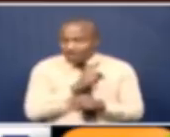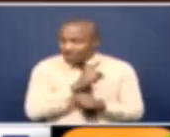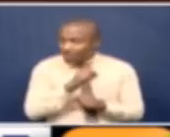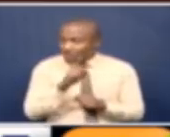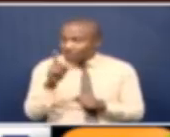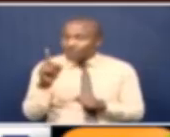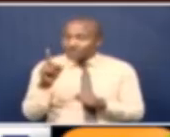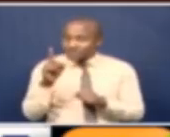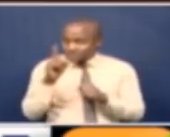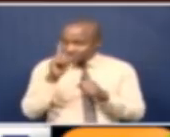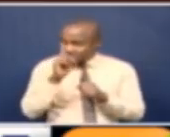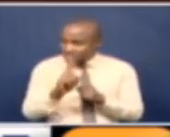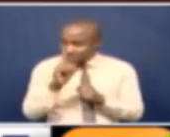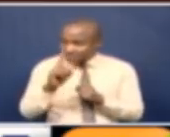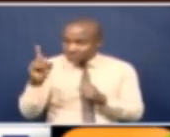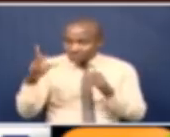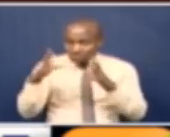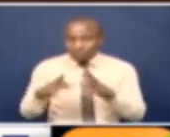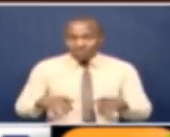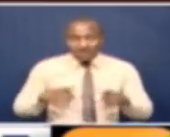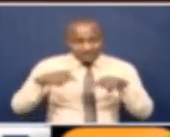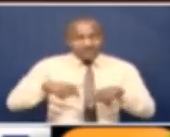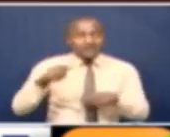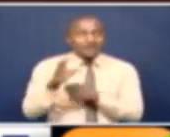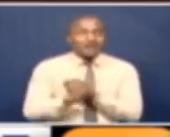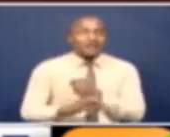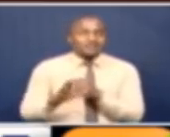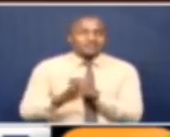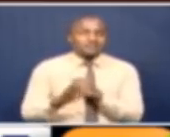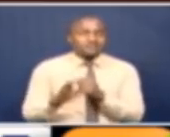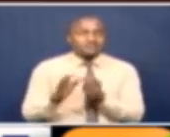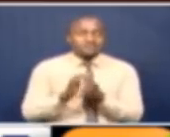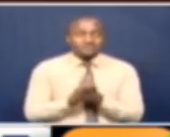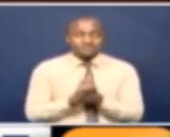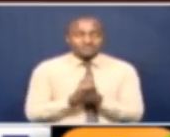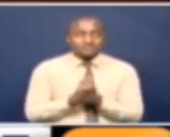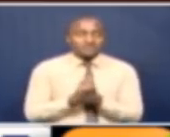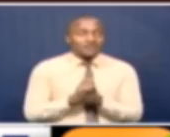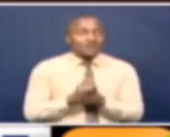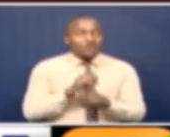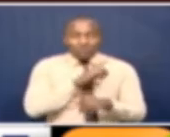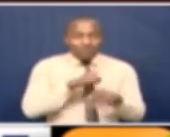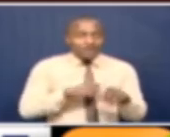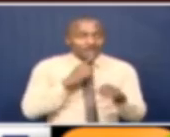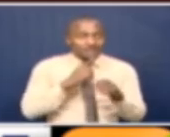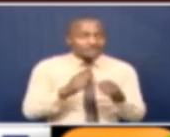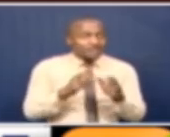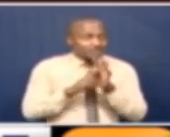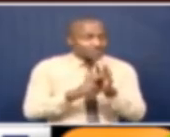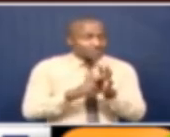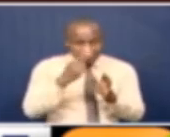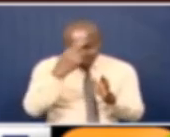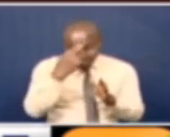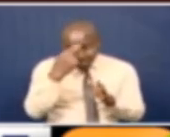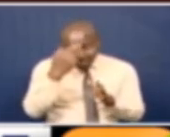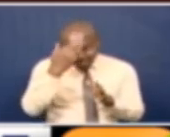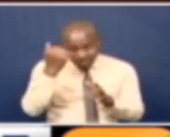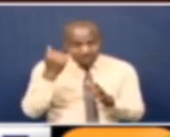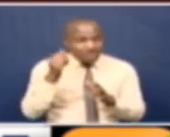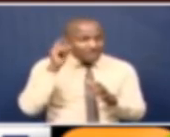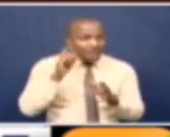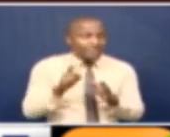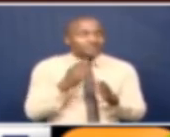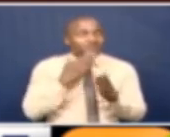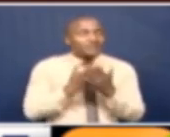single ethnic group that lives in this country. You know, when I say I represent the Maasai's interest, it's because I have to be